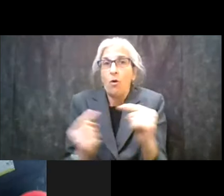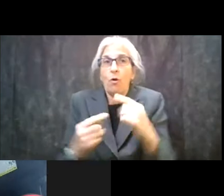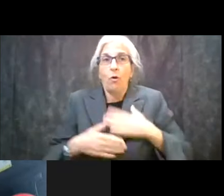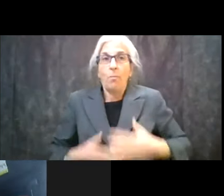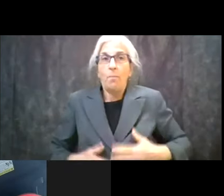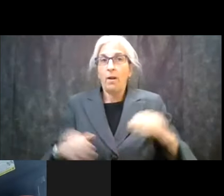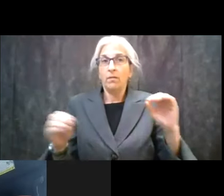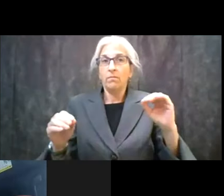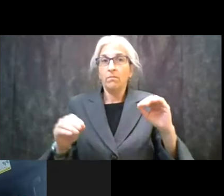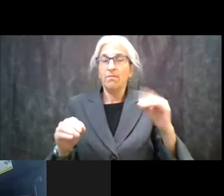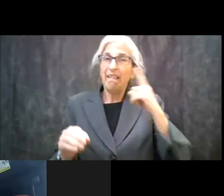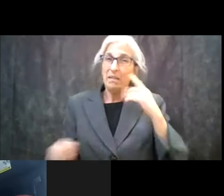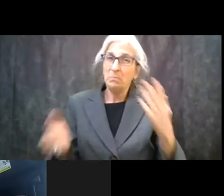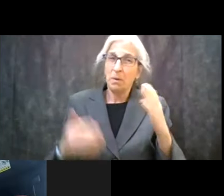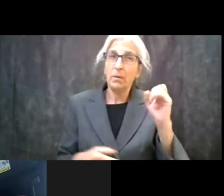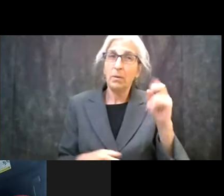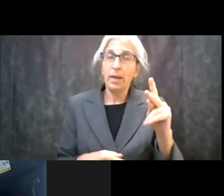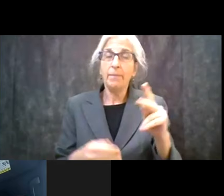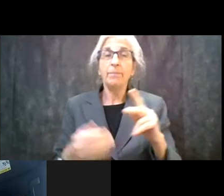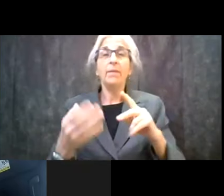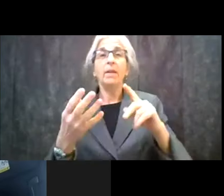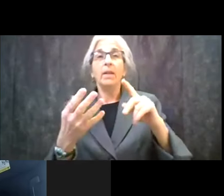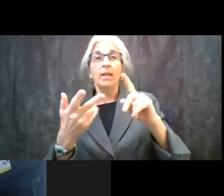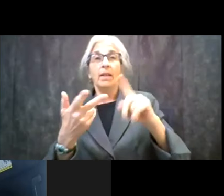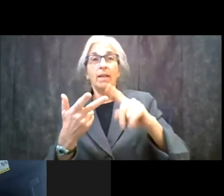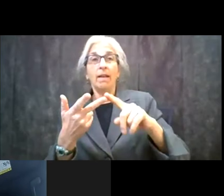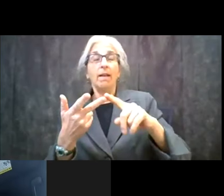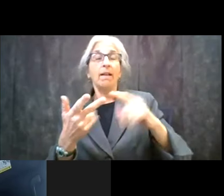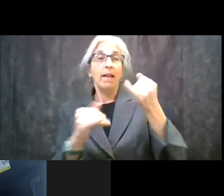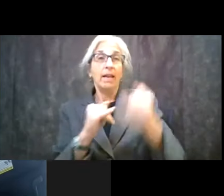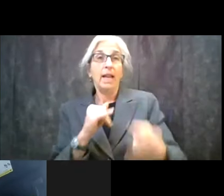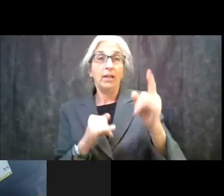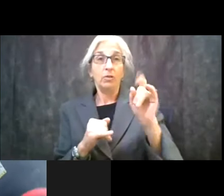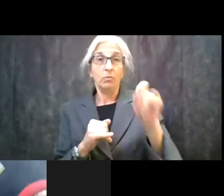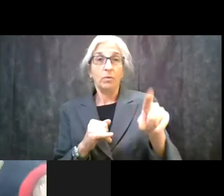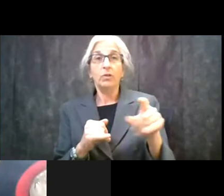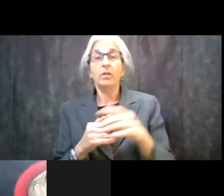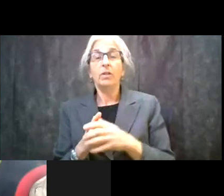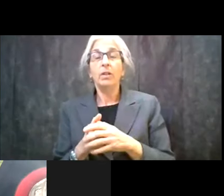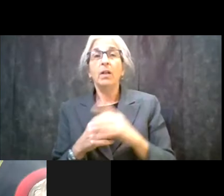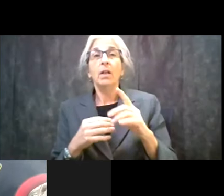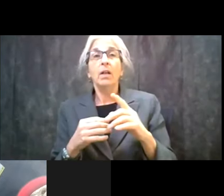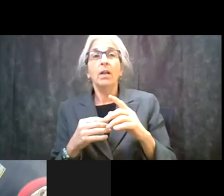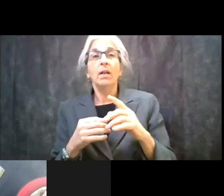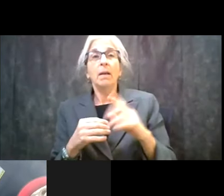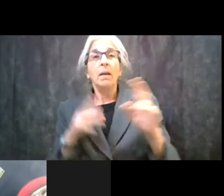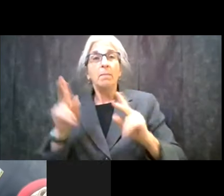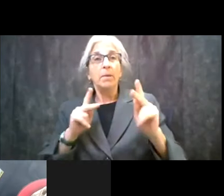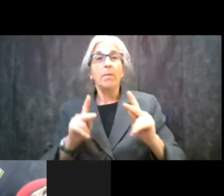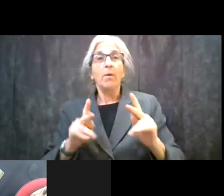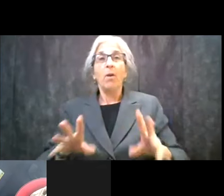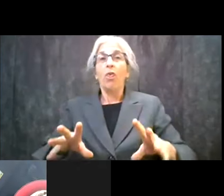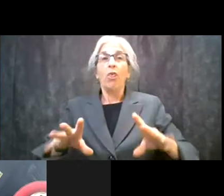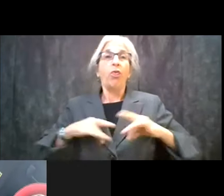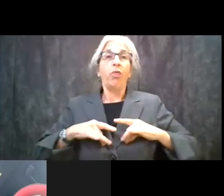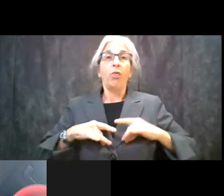it's probably okay. And the last question you mentioned, a really common experience, which is that individuals are acquiring COVID with sort of